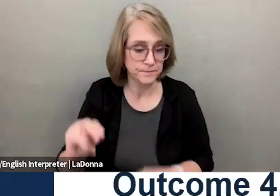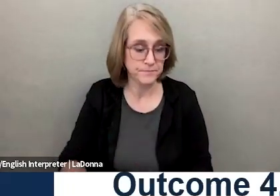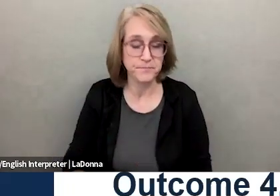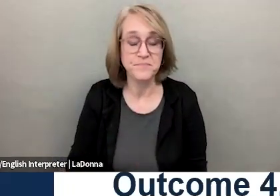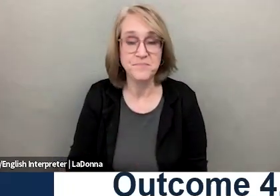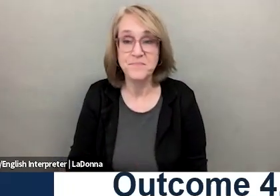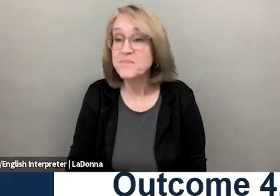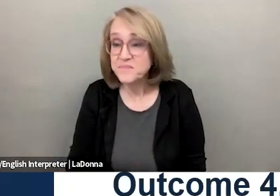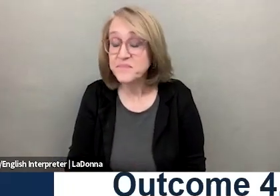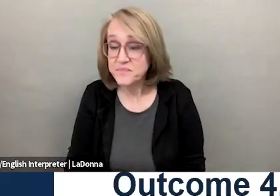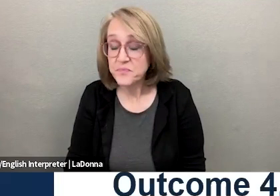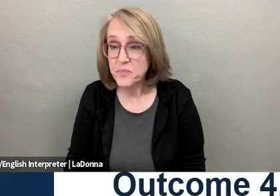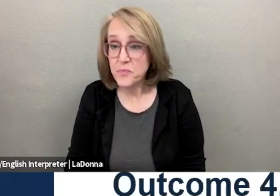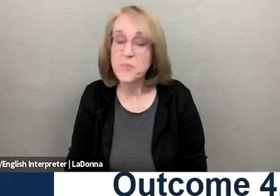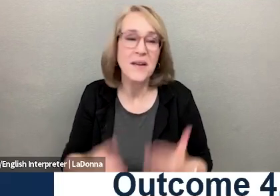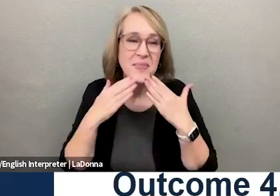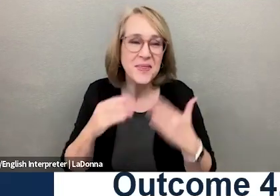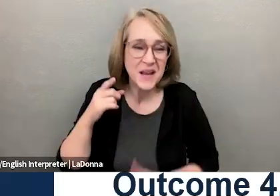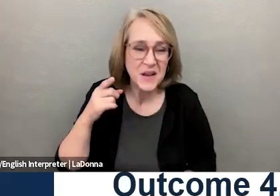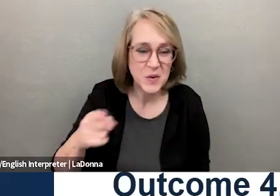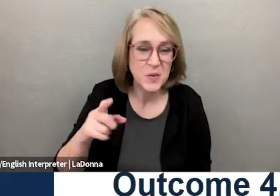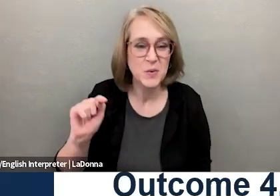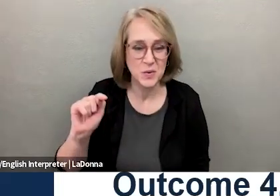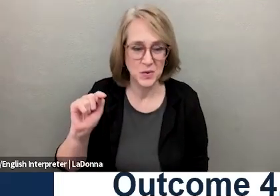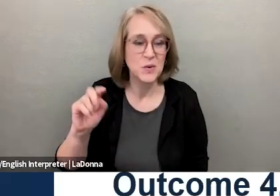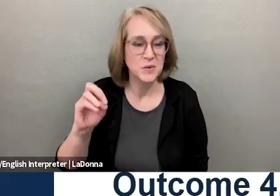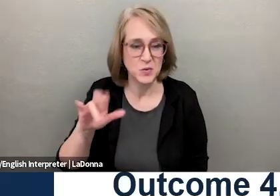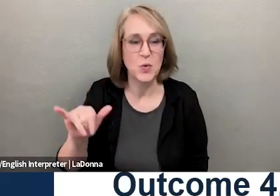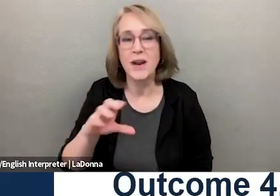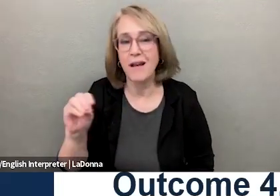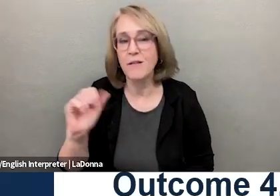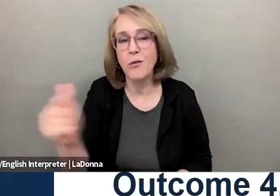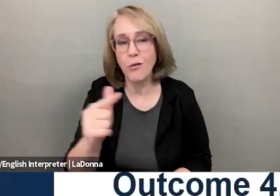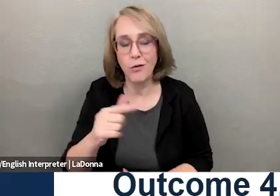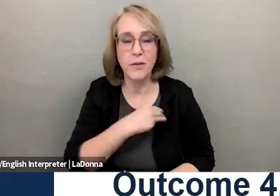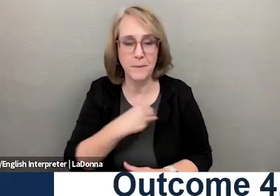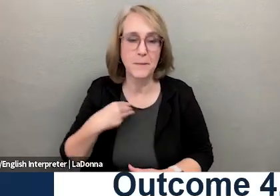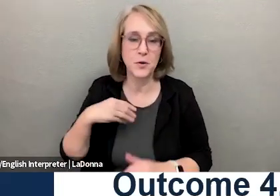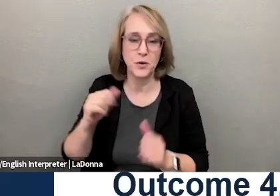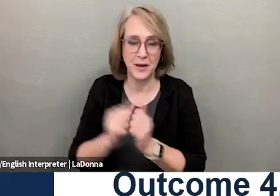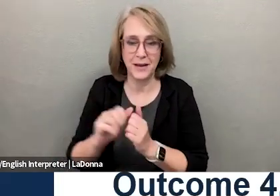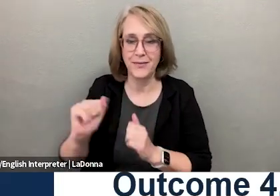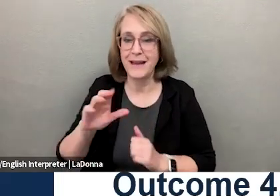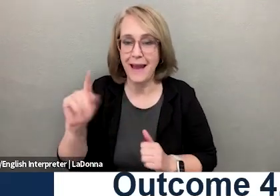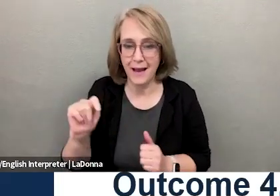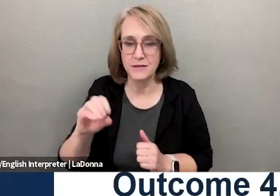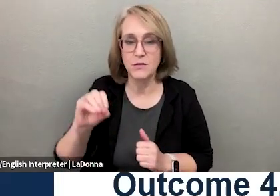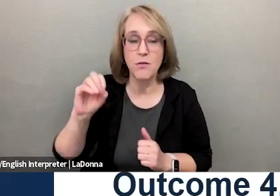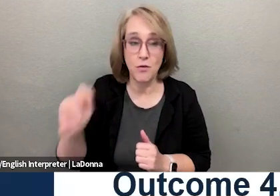Great. Thank you so much, Tori, and to all of the members of the Act on Raise